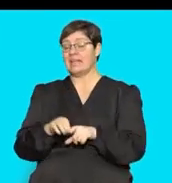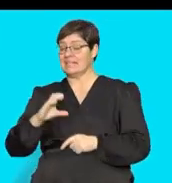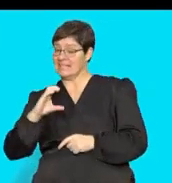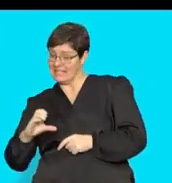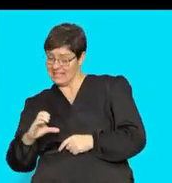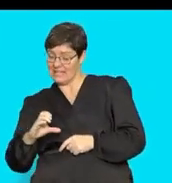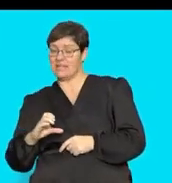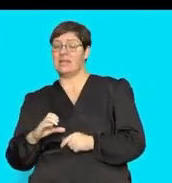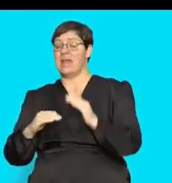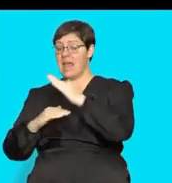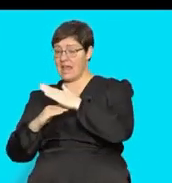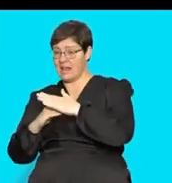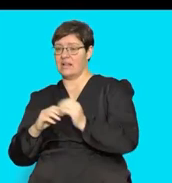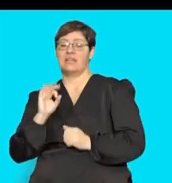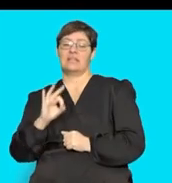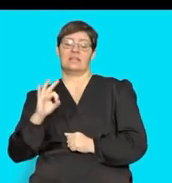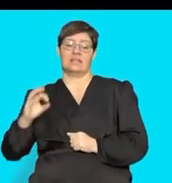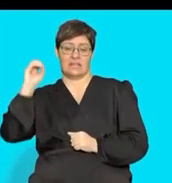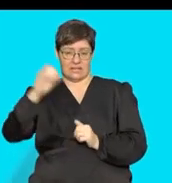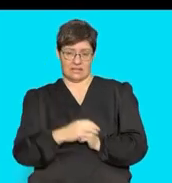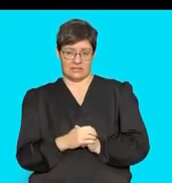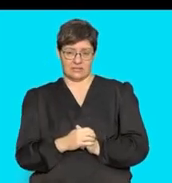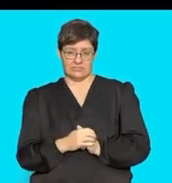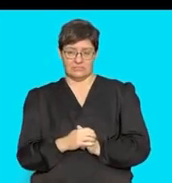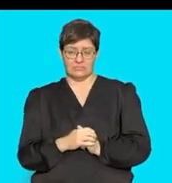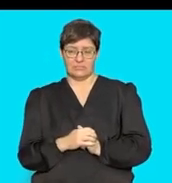is 33. Then we would draw the triangle